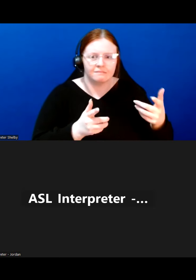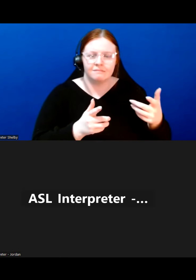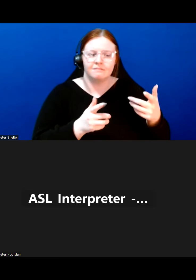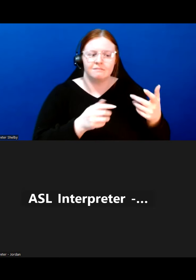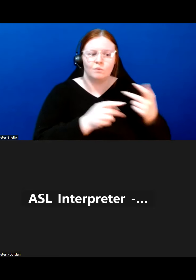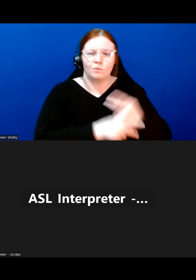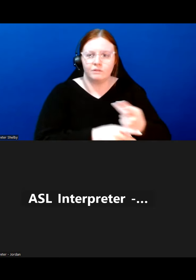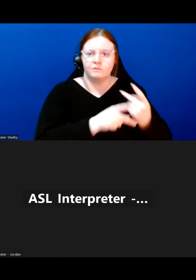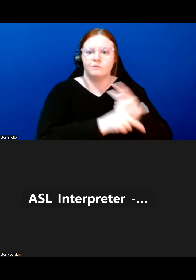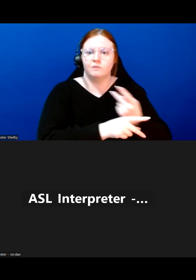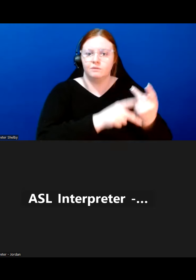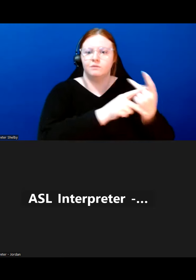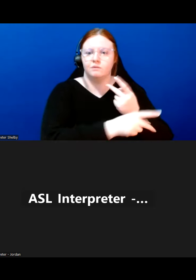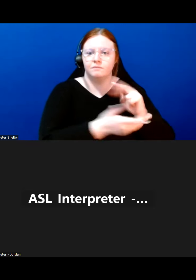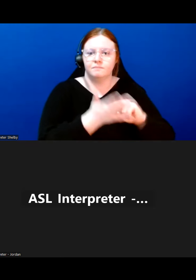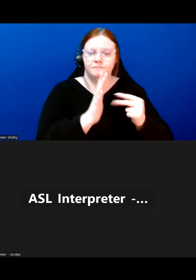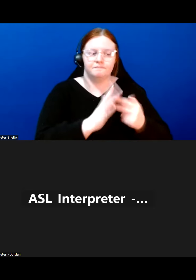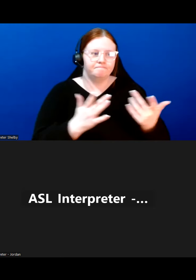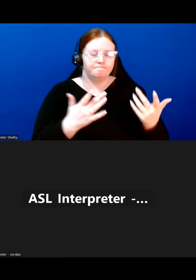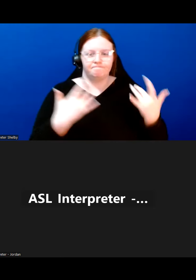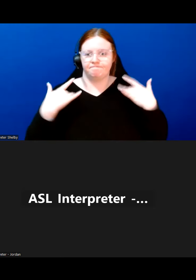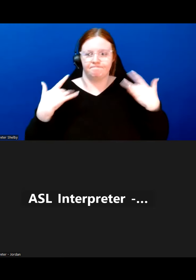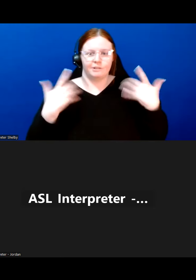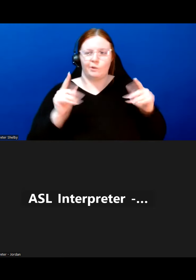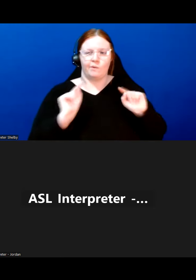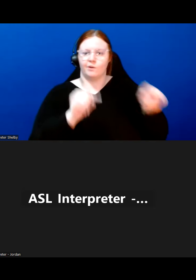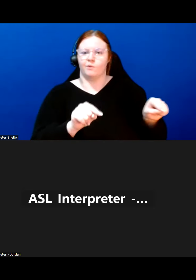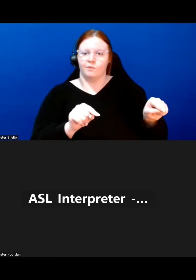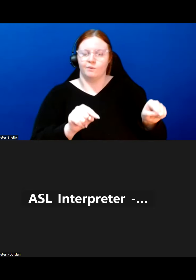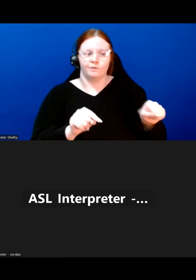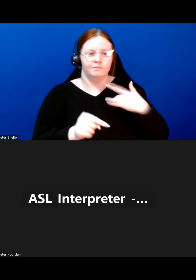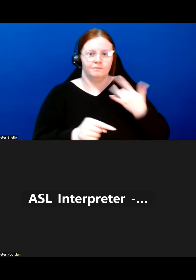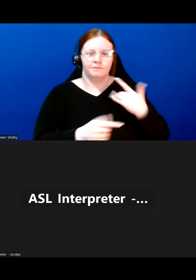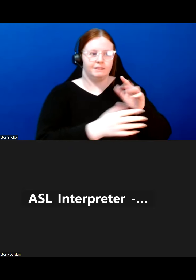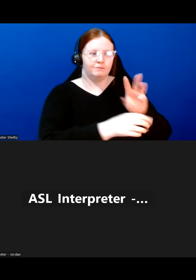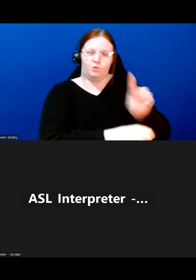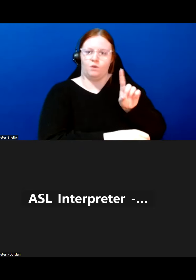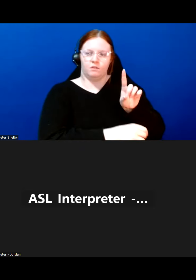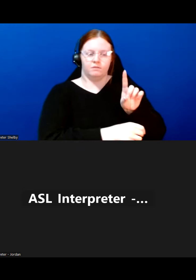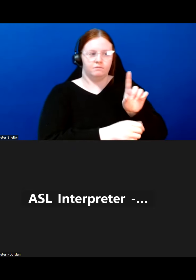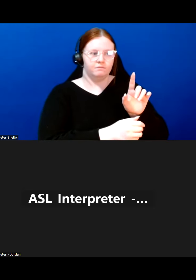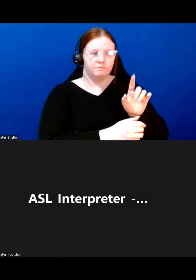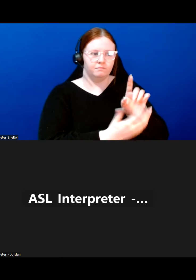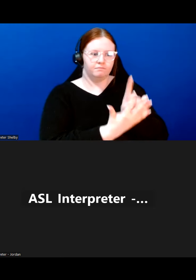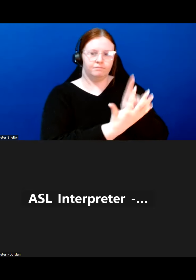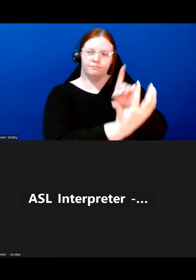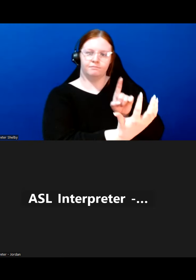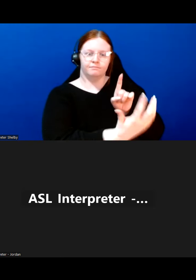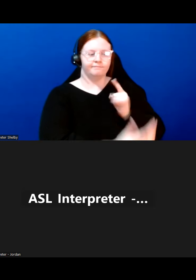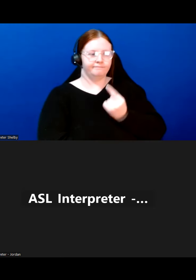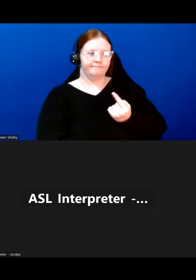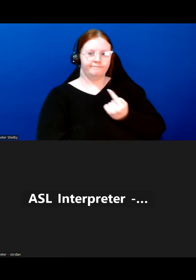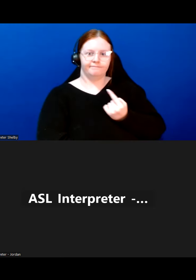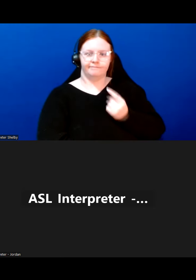to somebody, the less likely they're wanting to go and be in that kind of environment because they struggle with their hearing. So